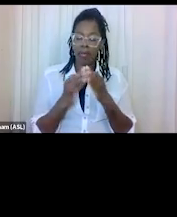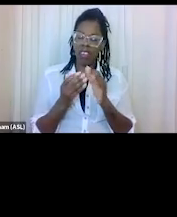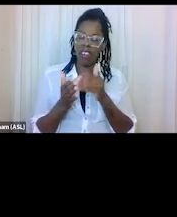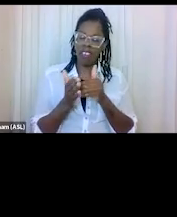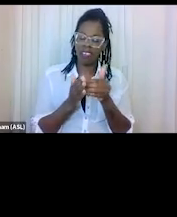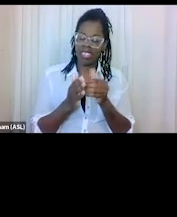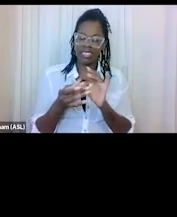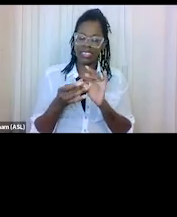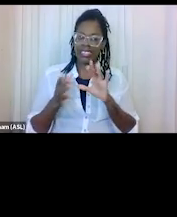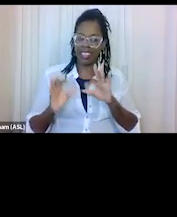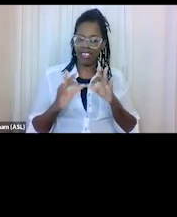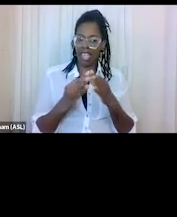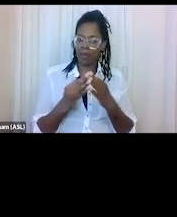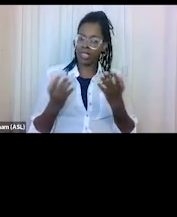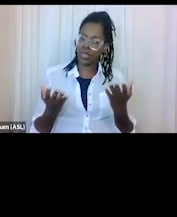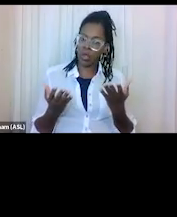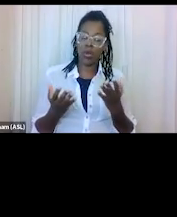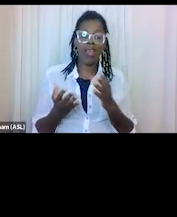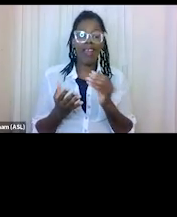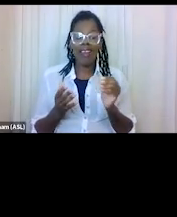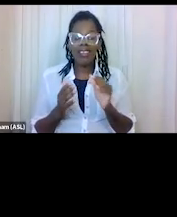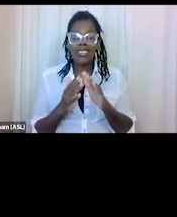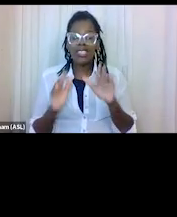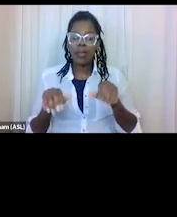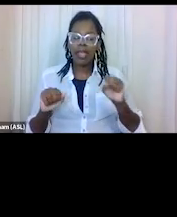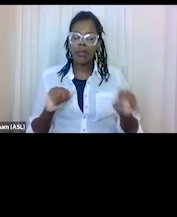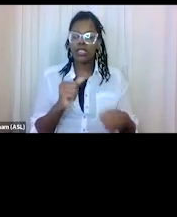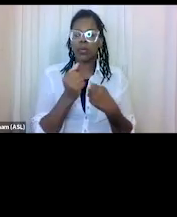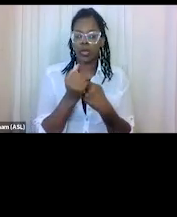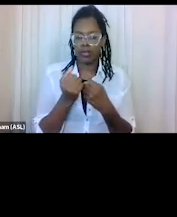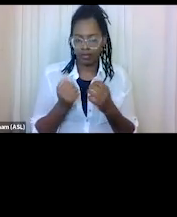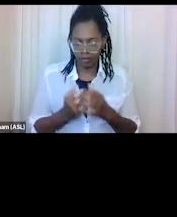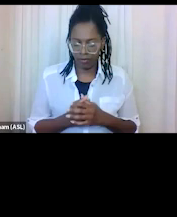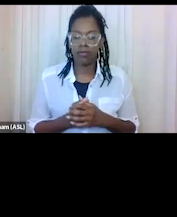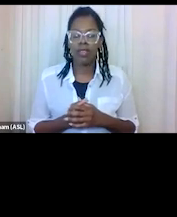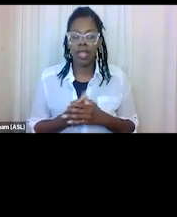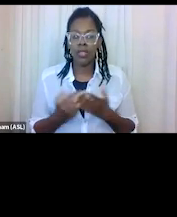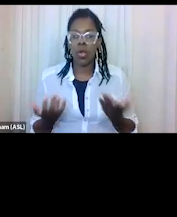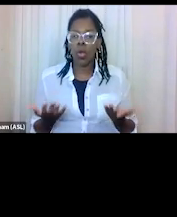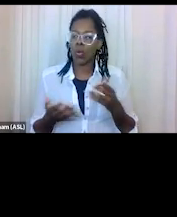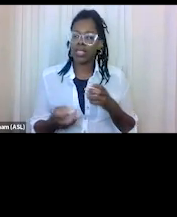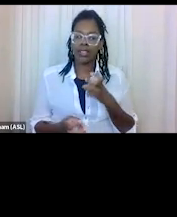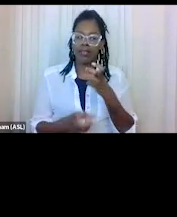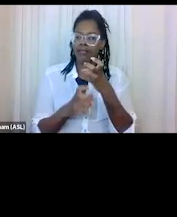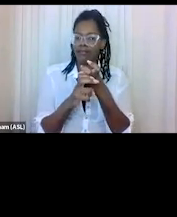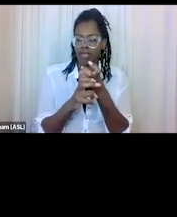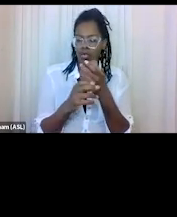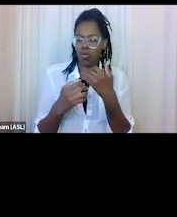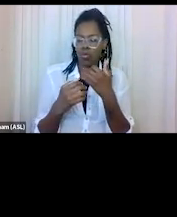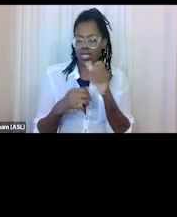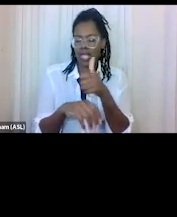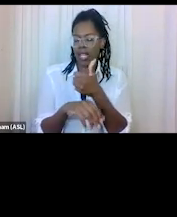disconnected from their families and systems that could be supportive. And so it's really hard to make a safety